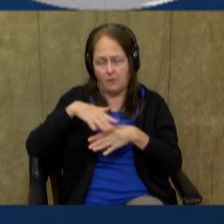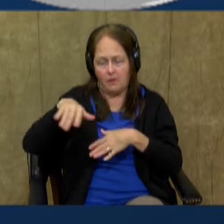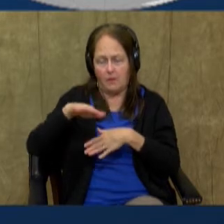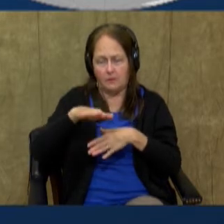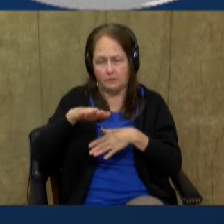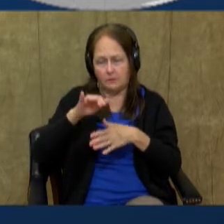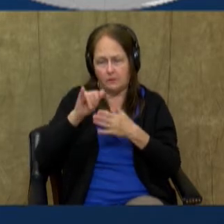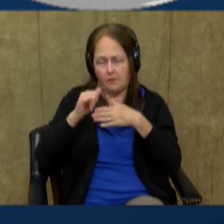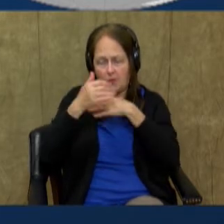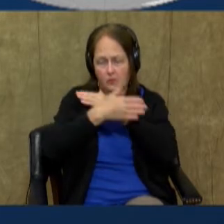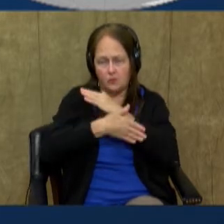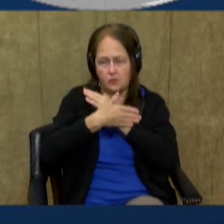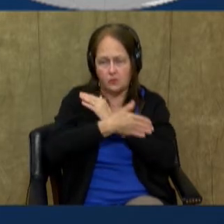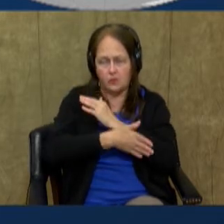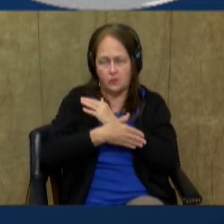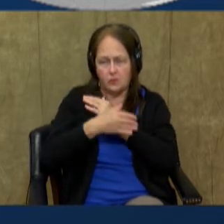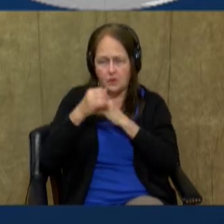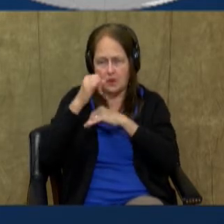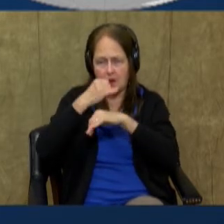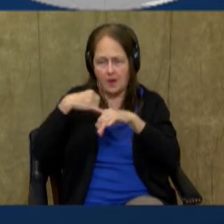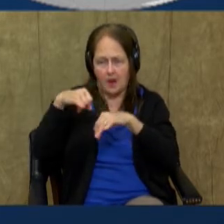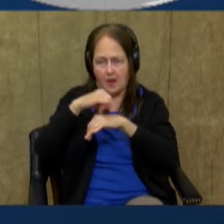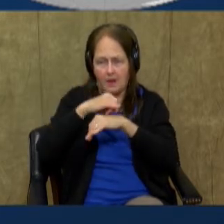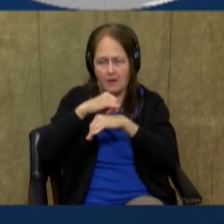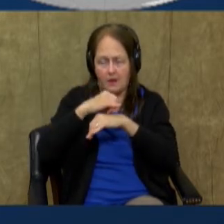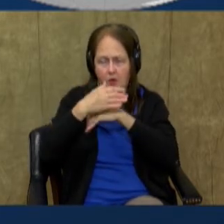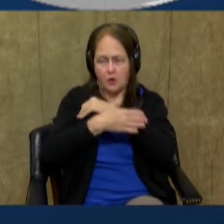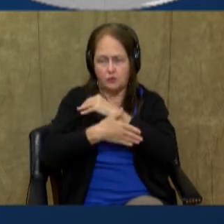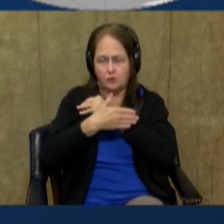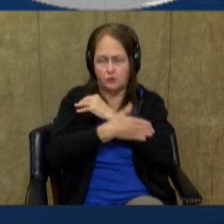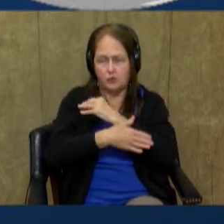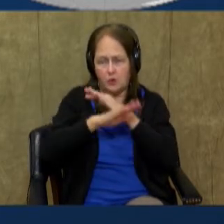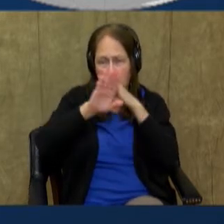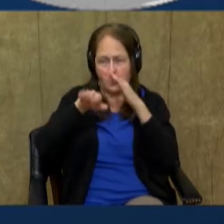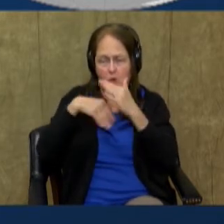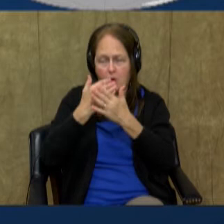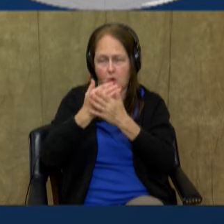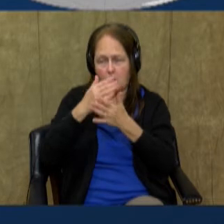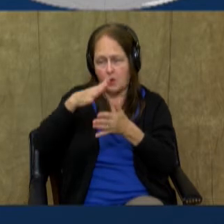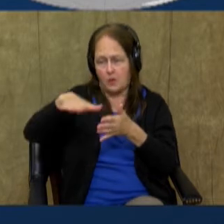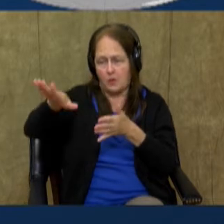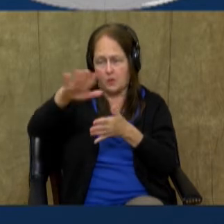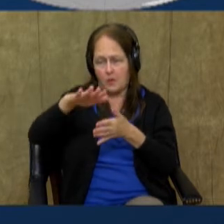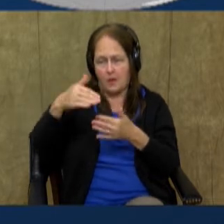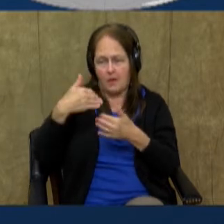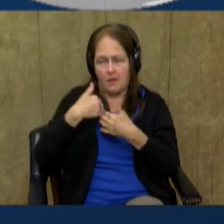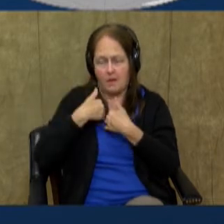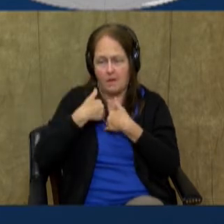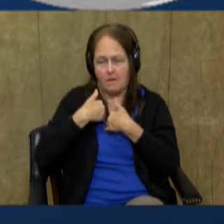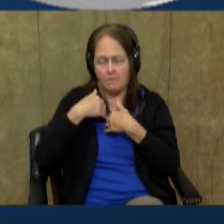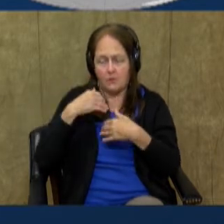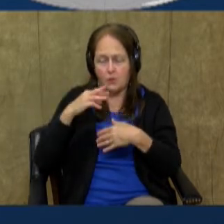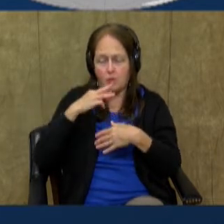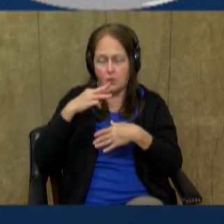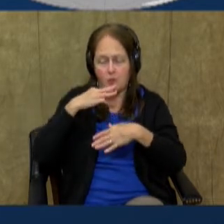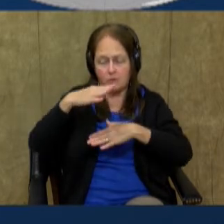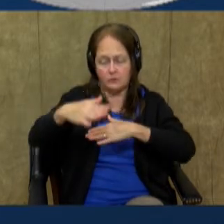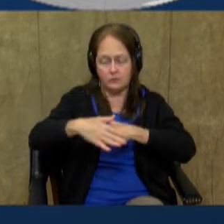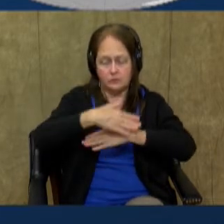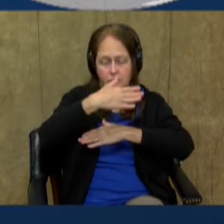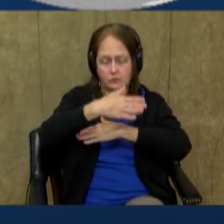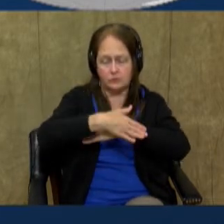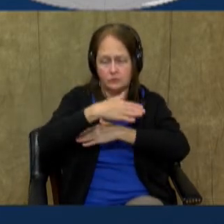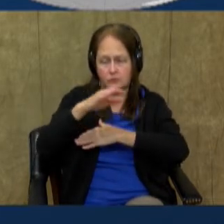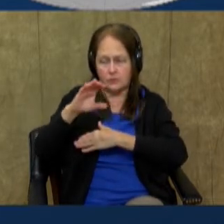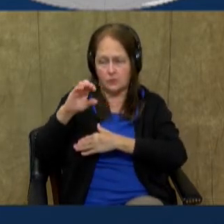of mainland countries and island countries. All of these mainland countries have a coastline except for Laos, which is the